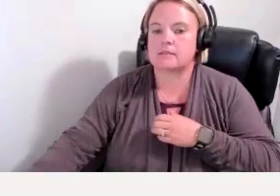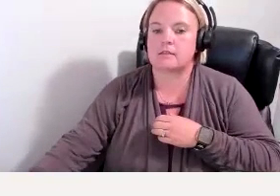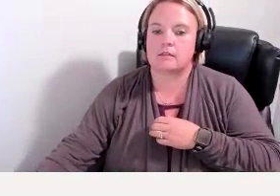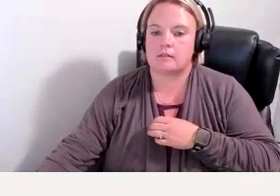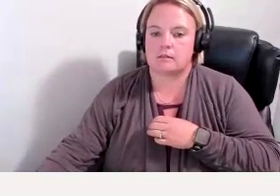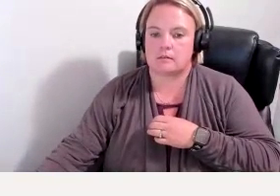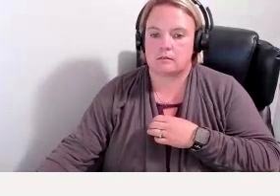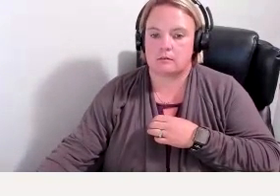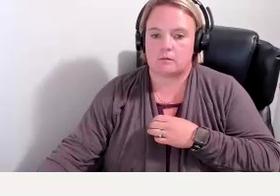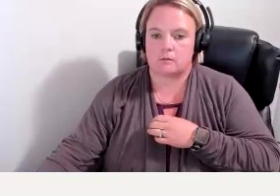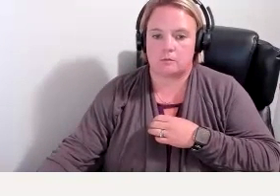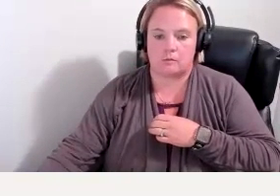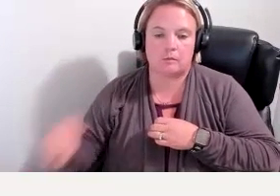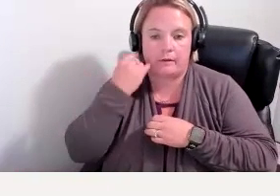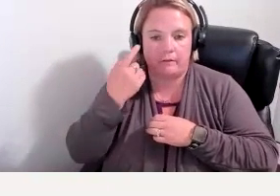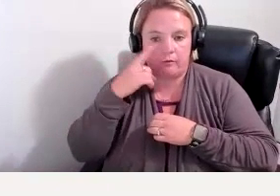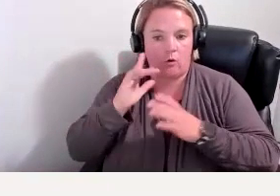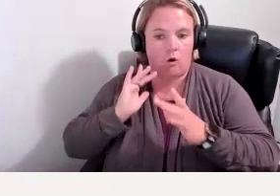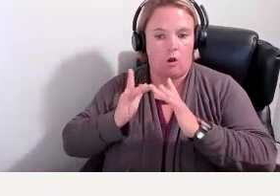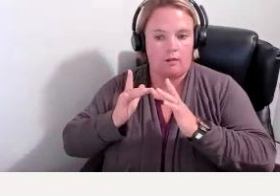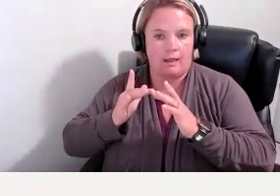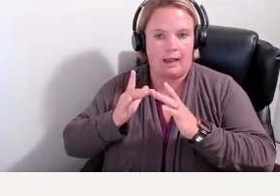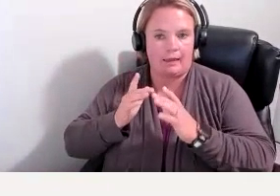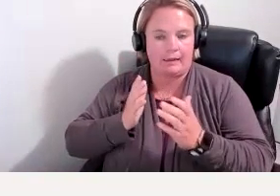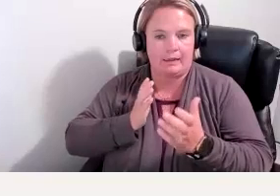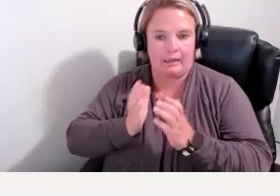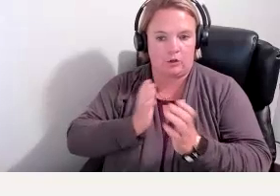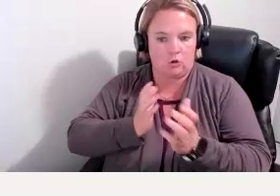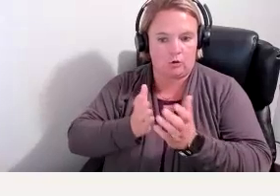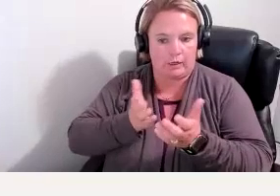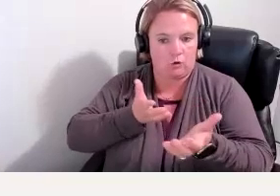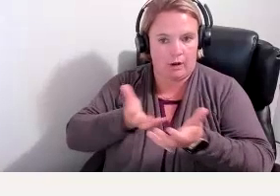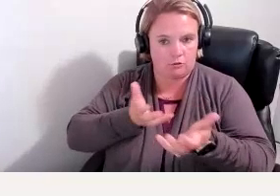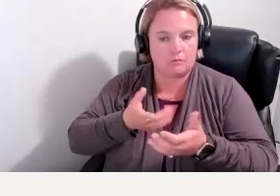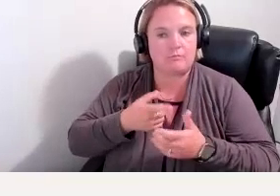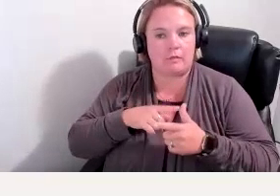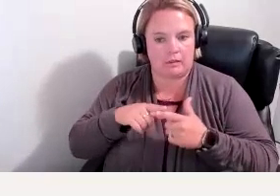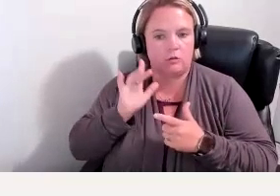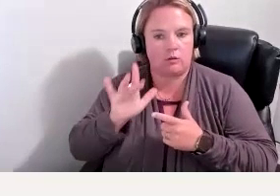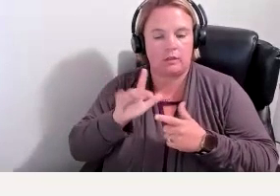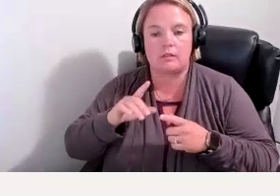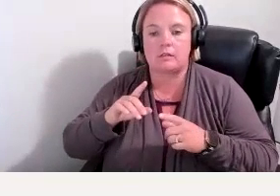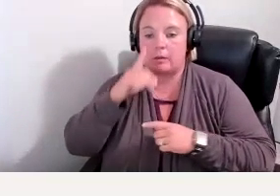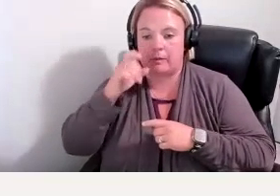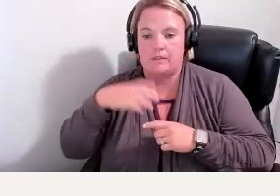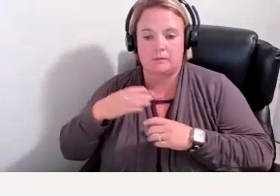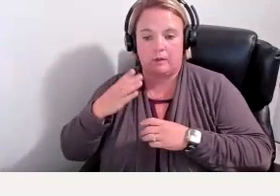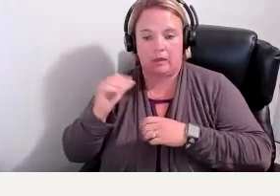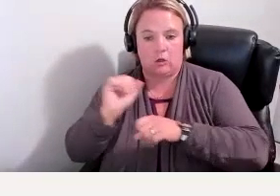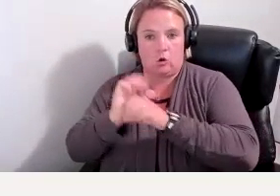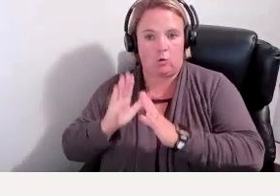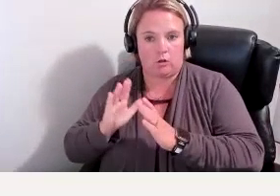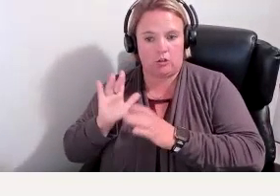for online interaction, then that's when you would click. Right. Yeah. Because my colleagues are concerned about that.